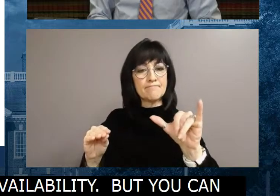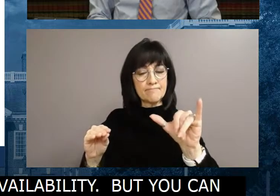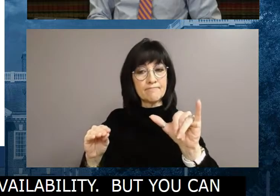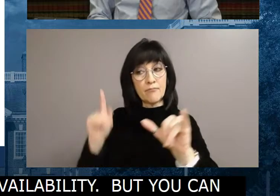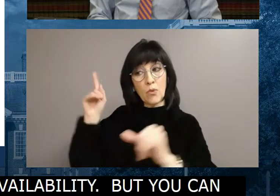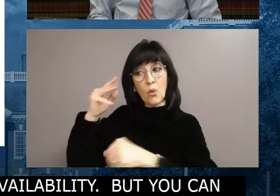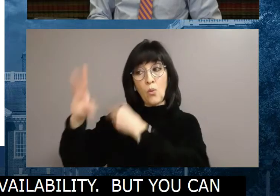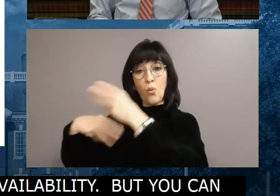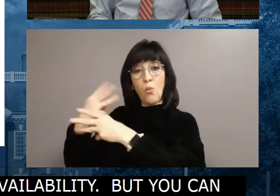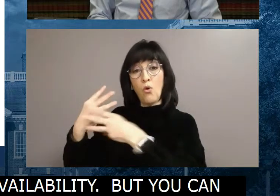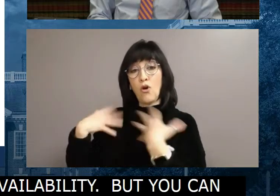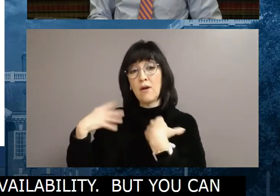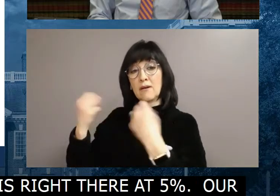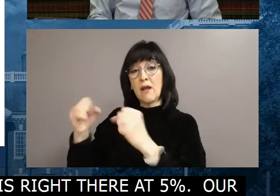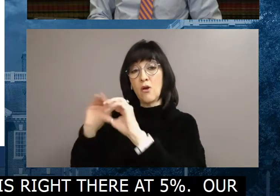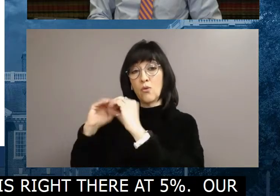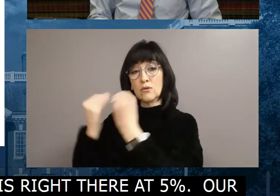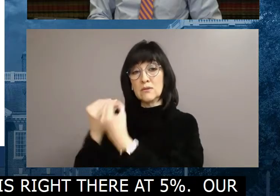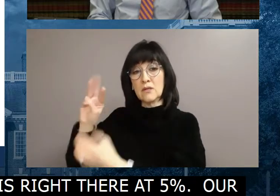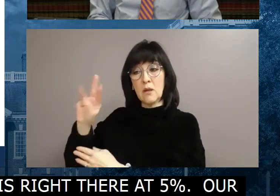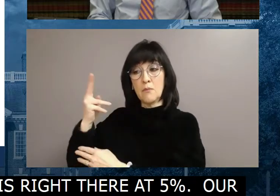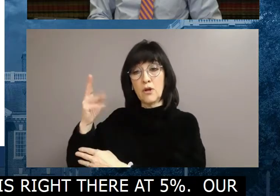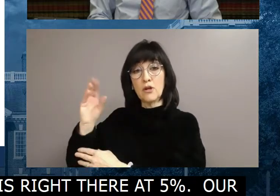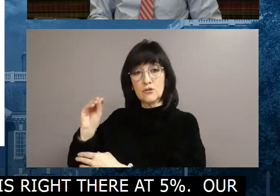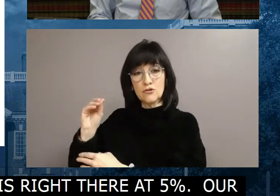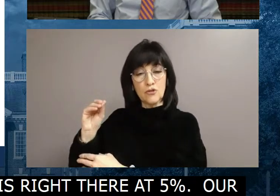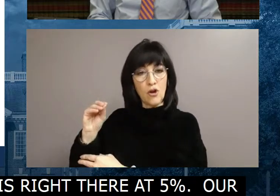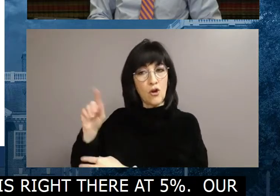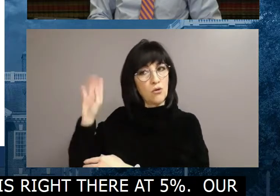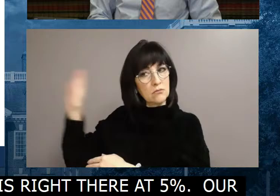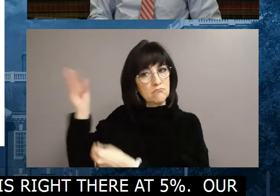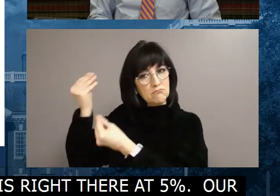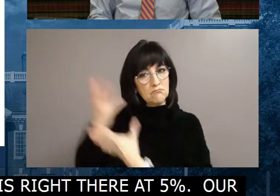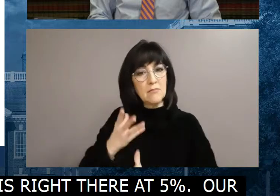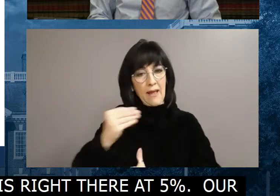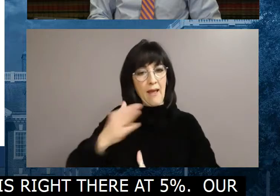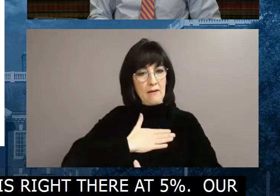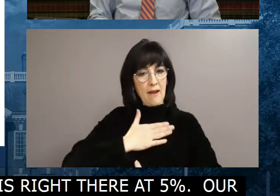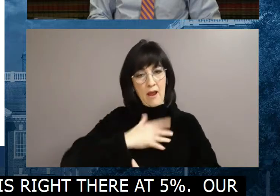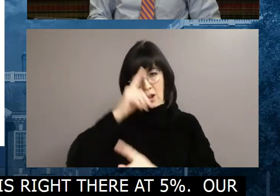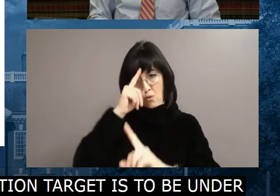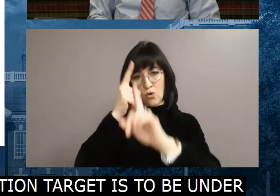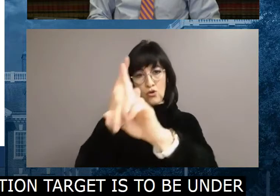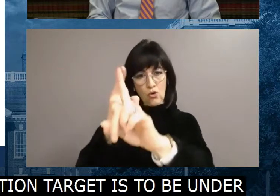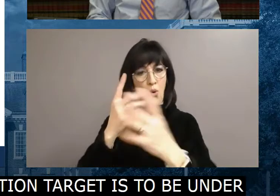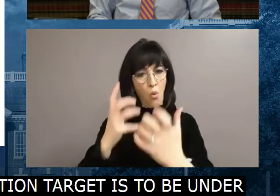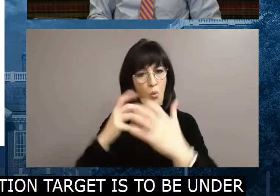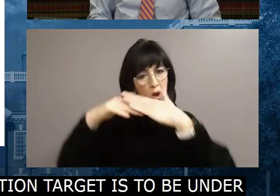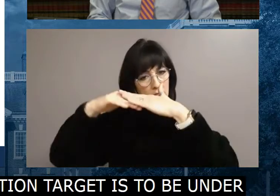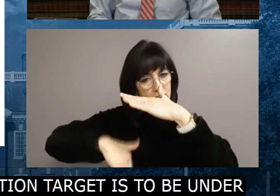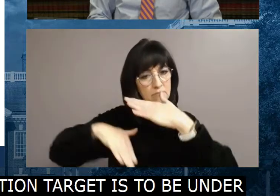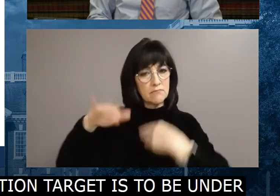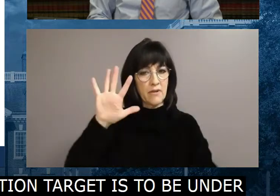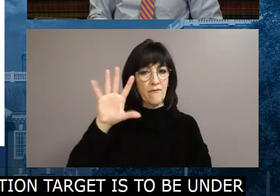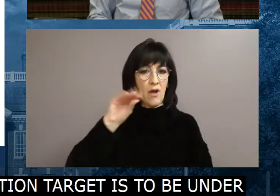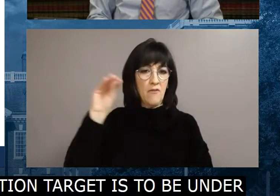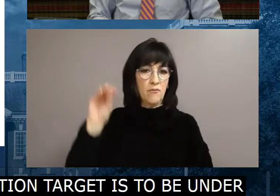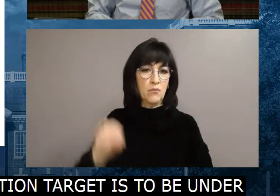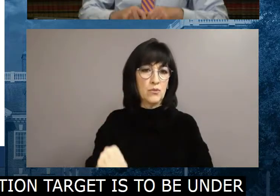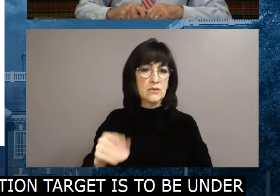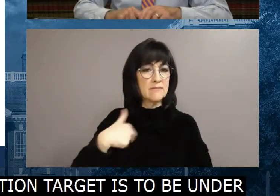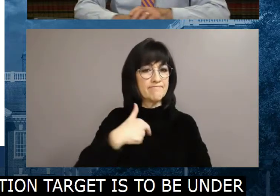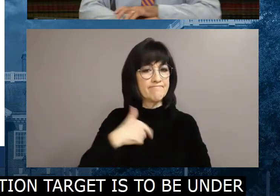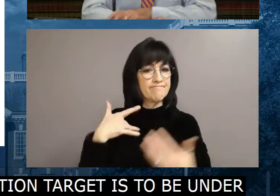Organization target, is to be under 5%, and we're headed in the wrong direction there. We had been under